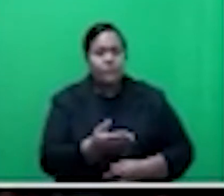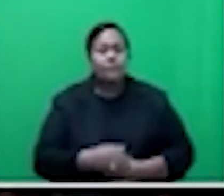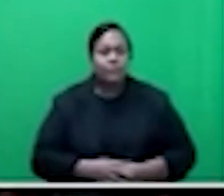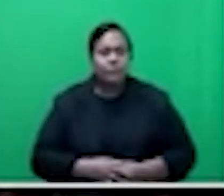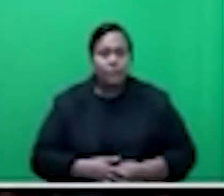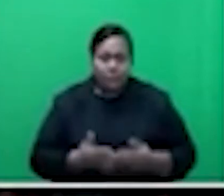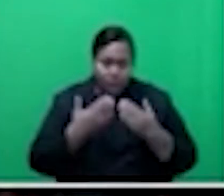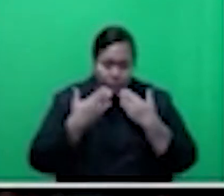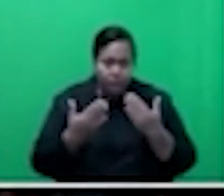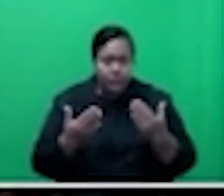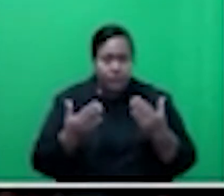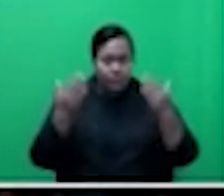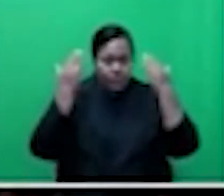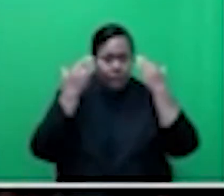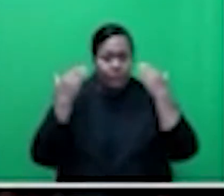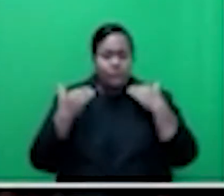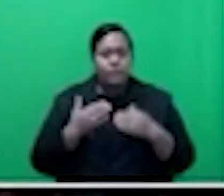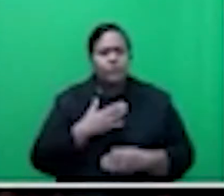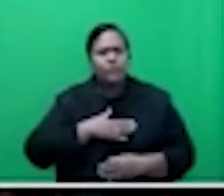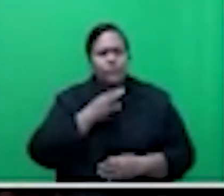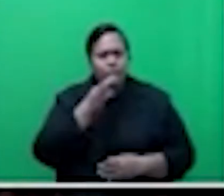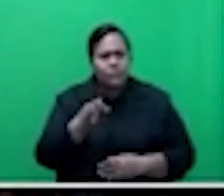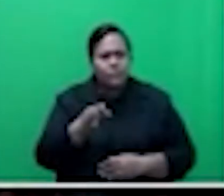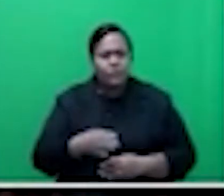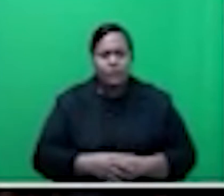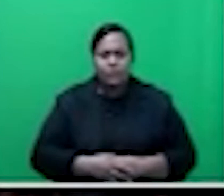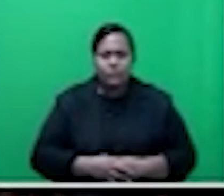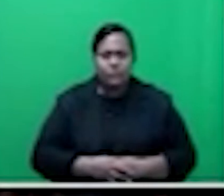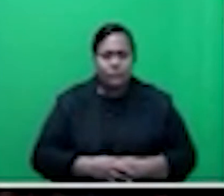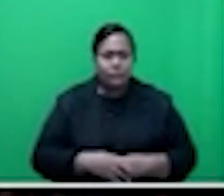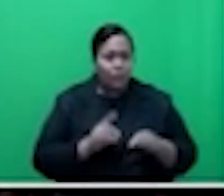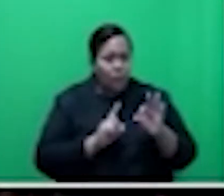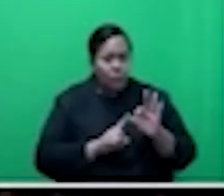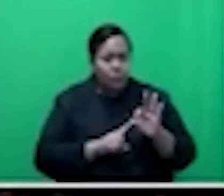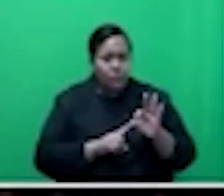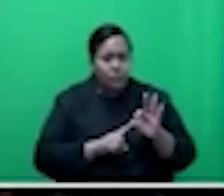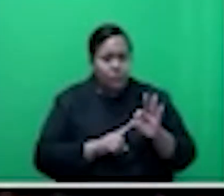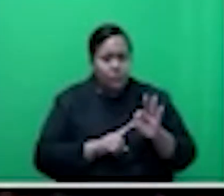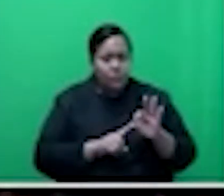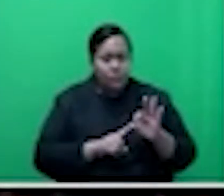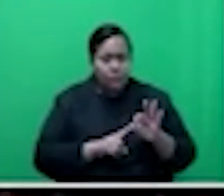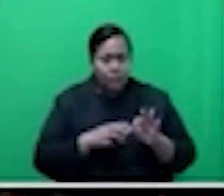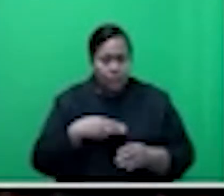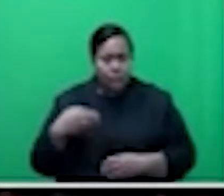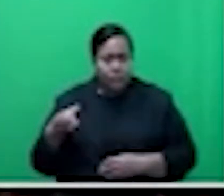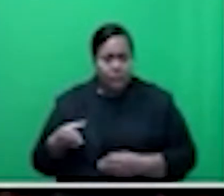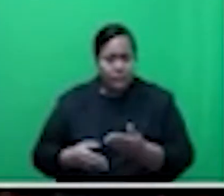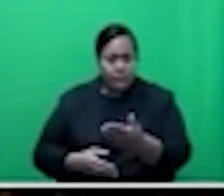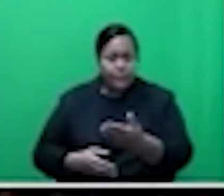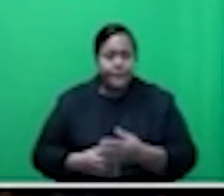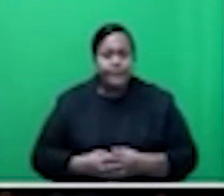Thank you, Mr. Speaker, sir. I'd like to answer a question to the Honourable Minister.